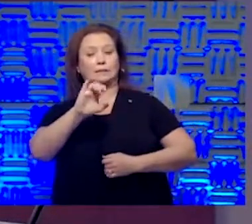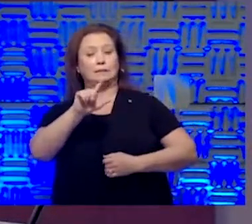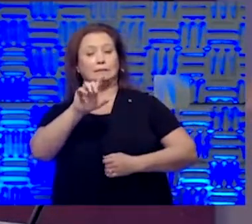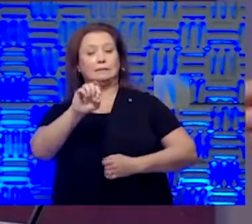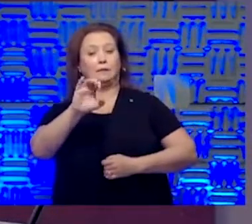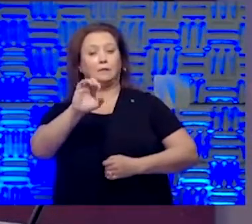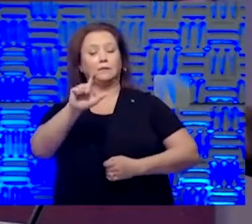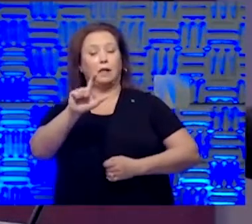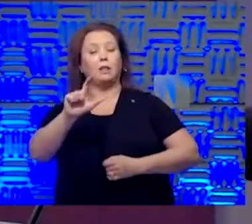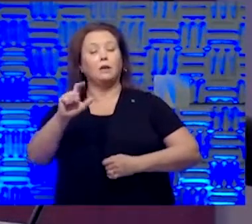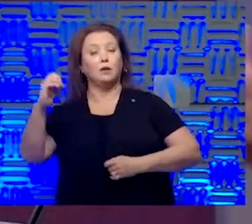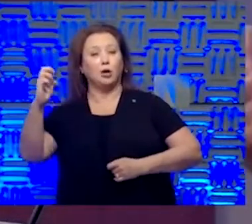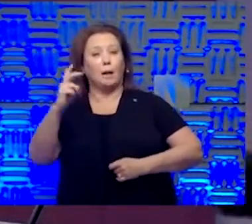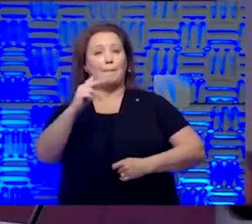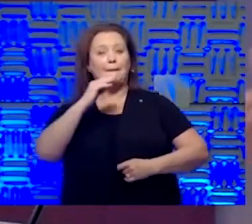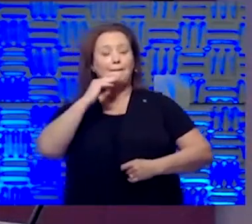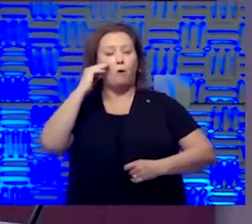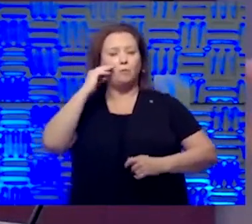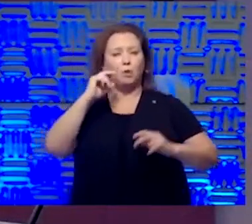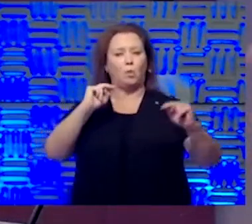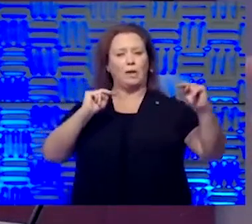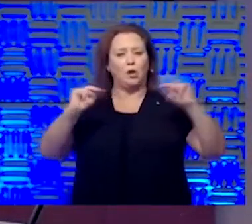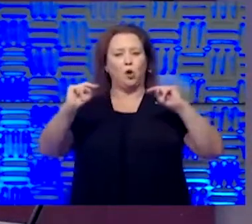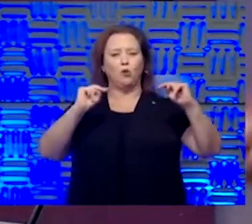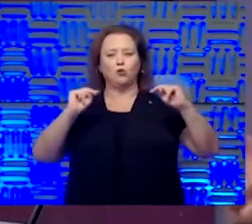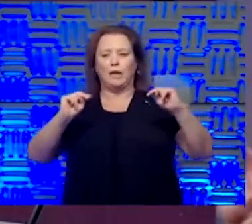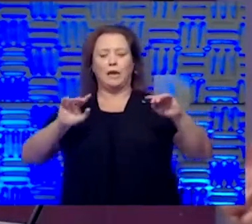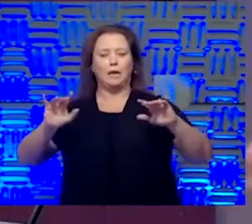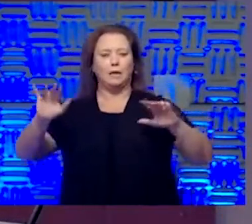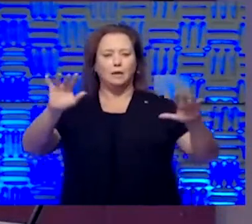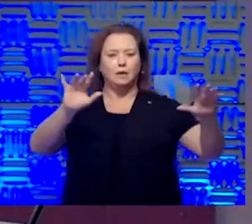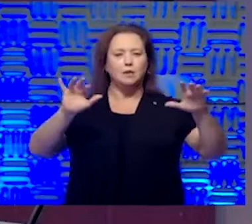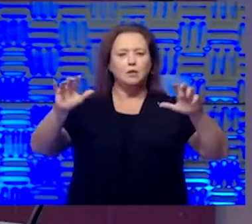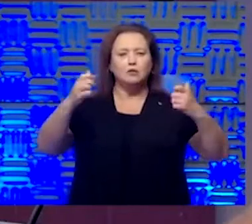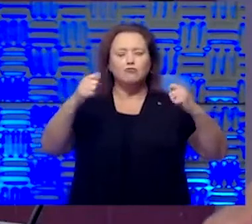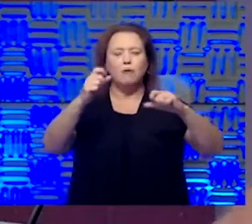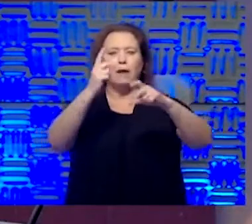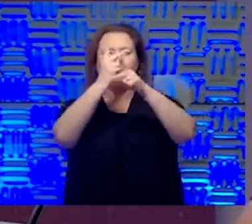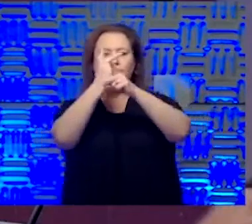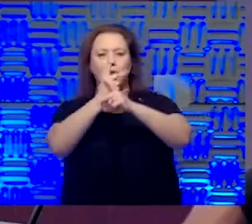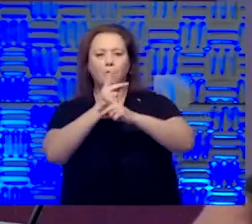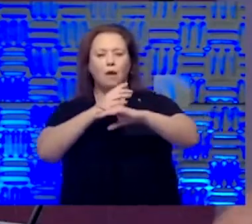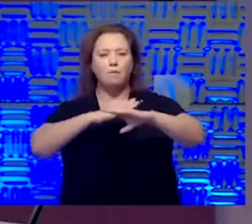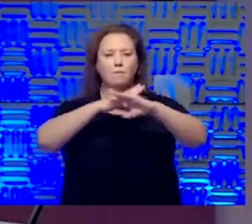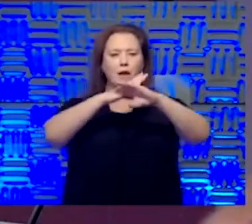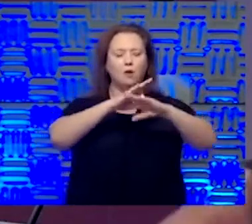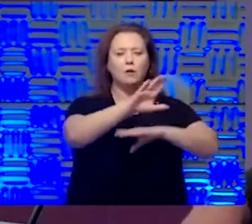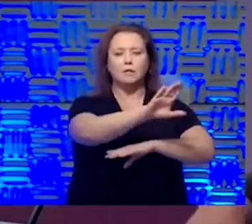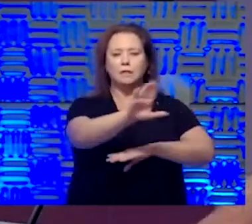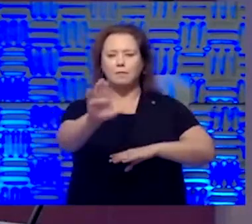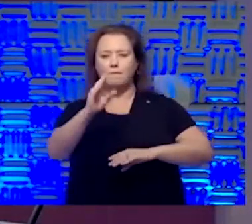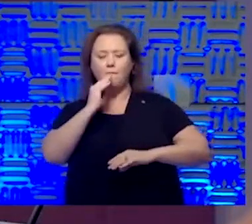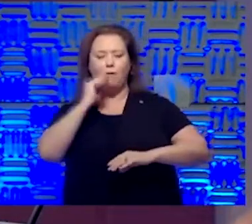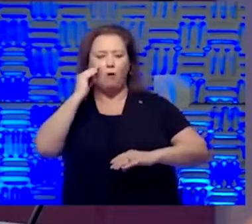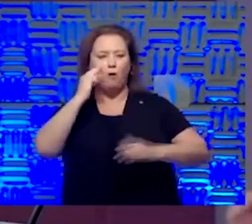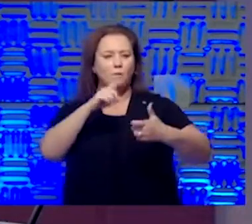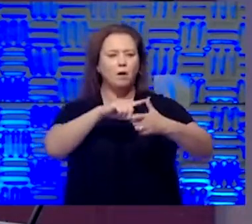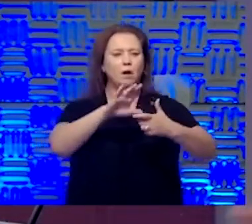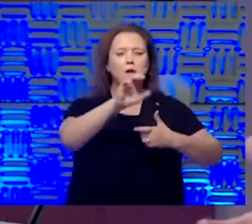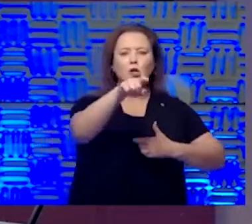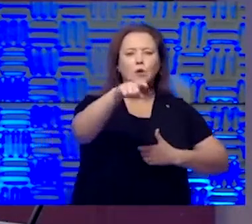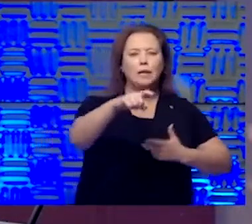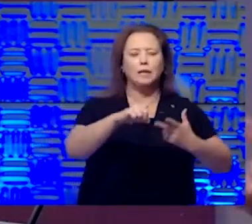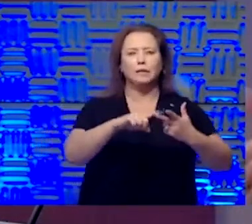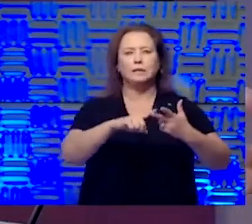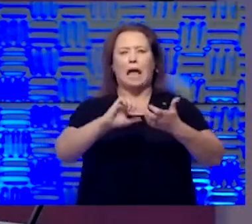So we've had to do a lot of negotiating like that. Identify what those barriers are. Identify what's at home. What are your needs? What can we do?